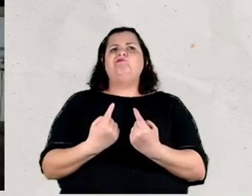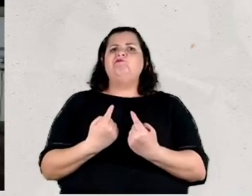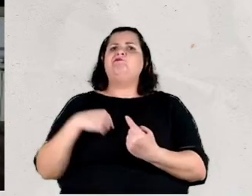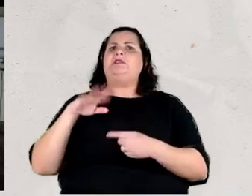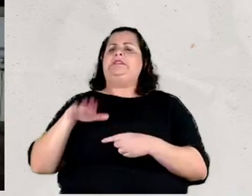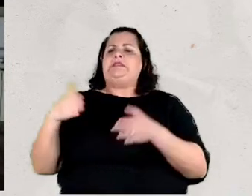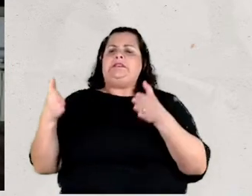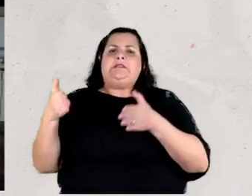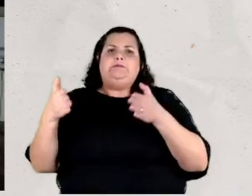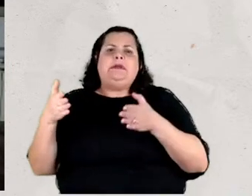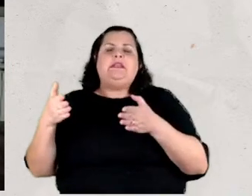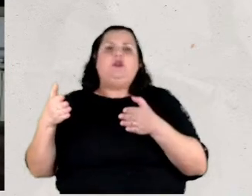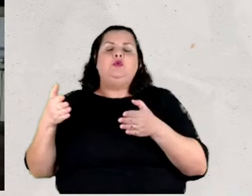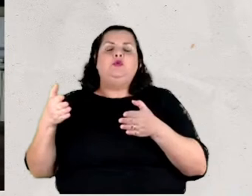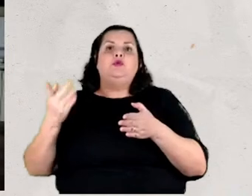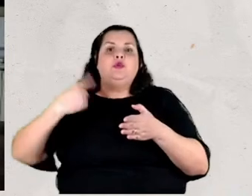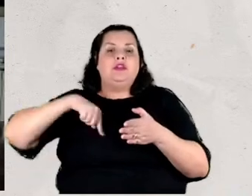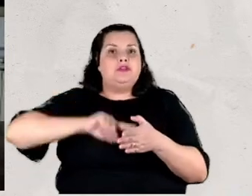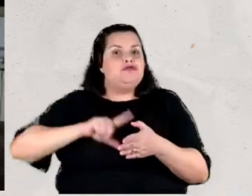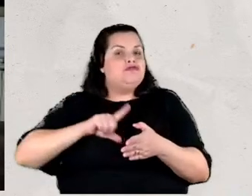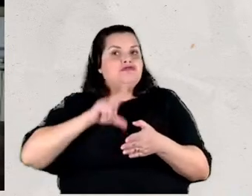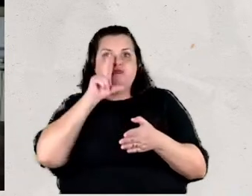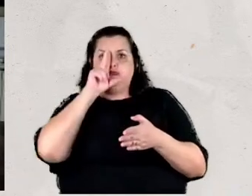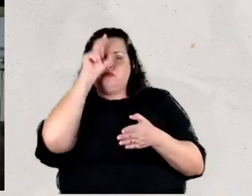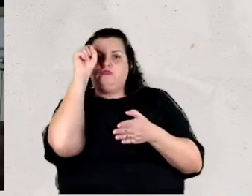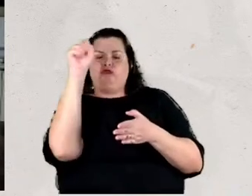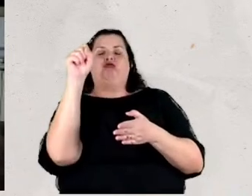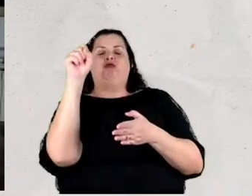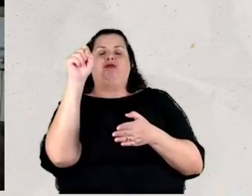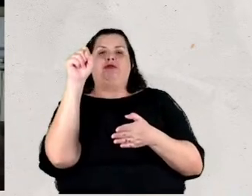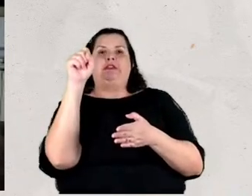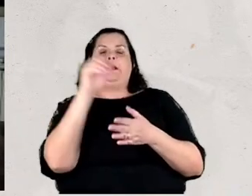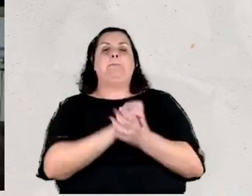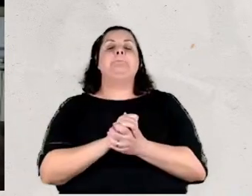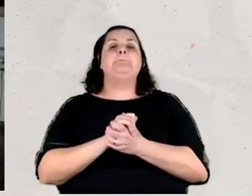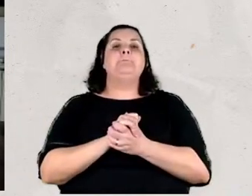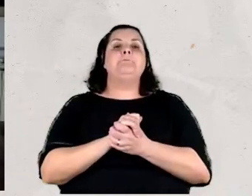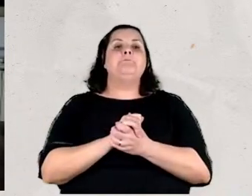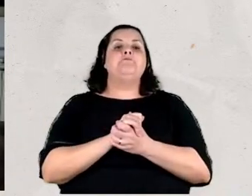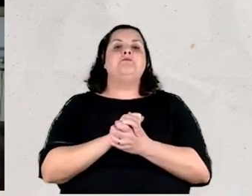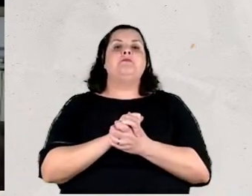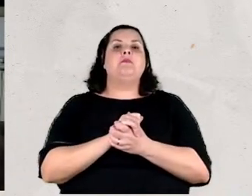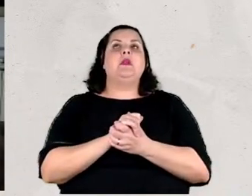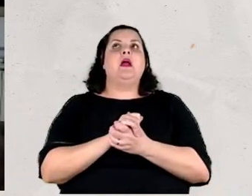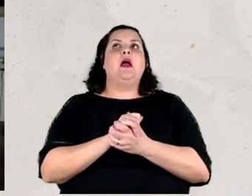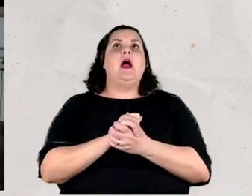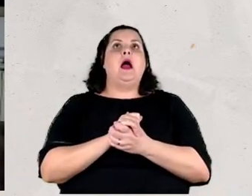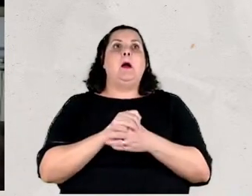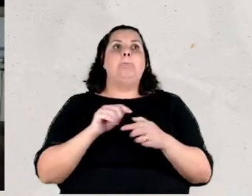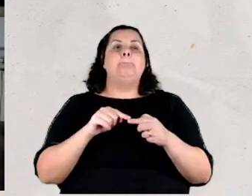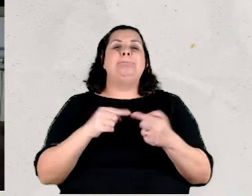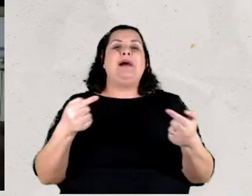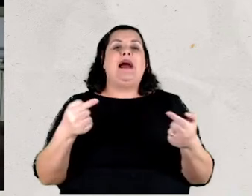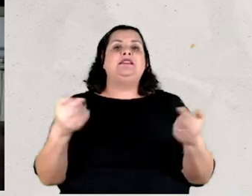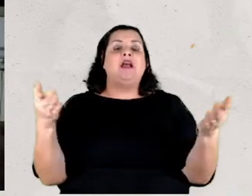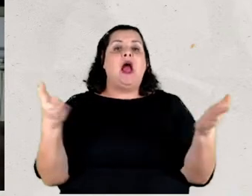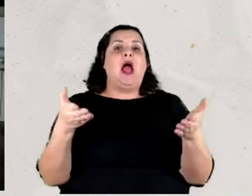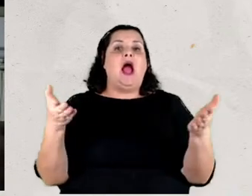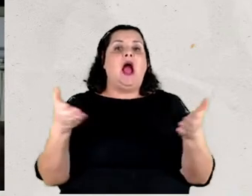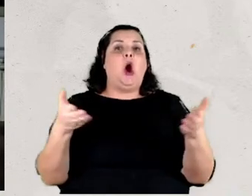to the world's consciousness as we are today. And we've never been in a better position to defend